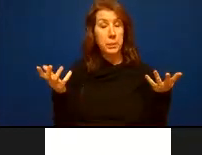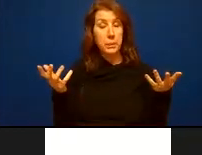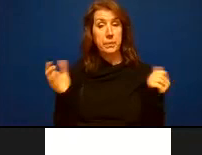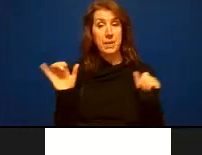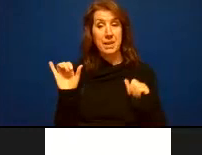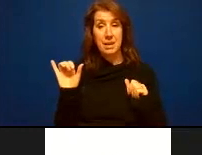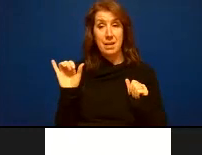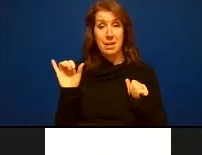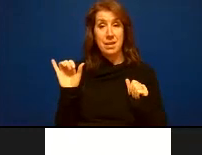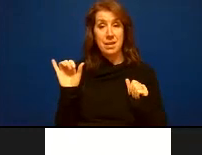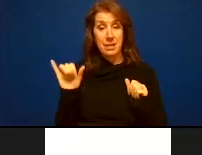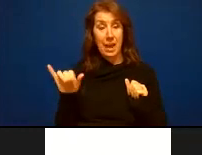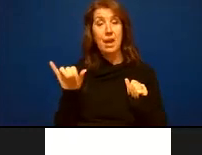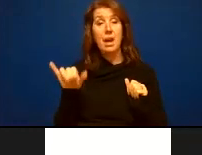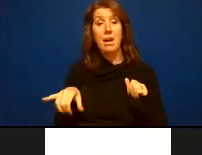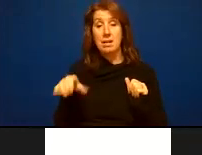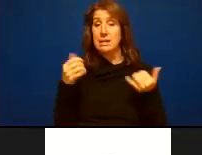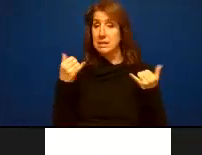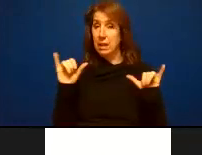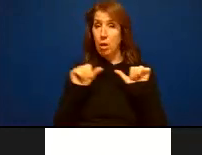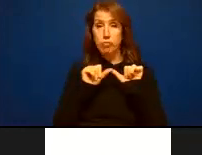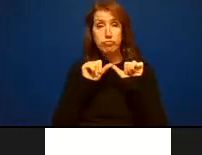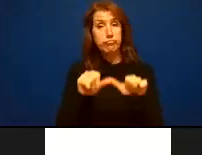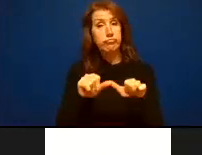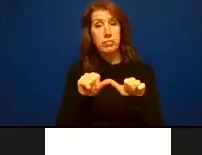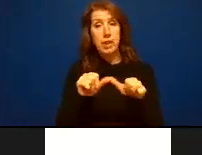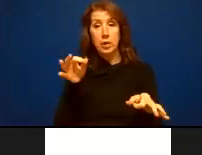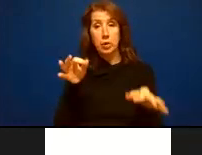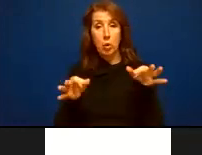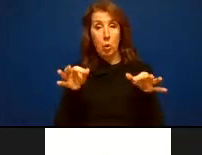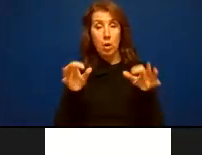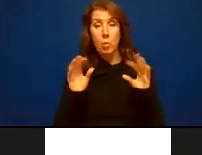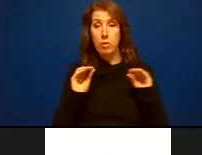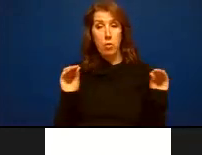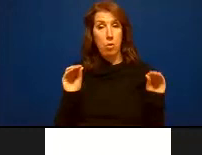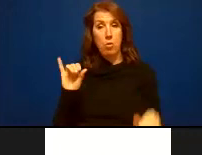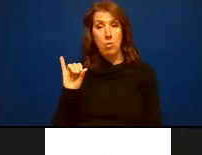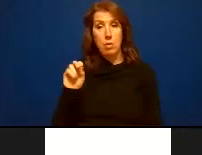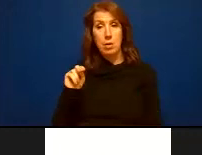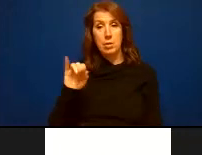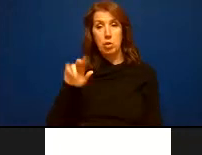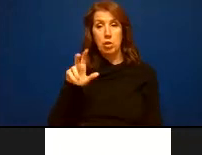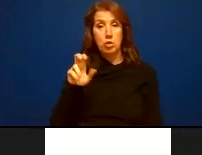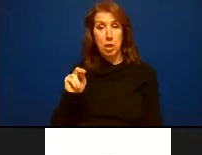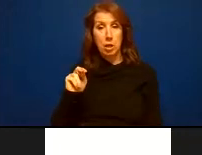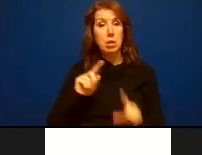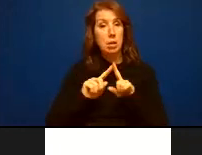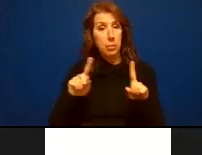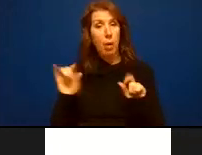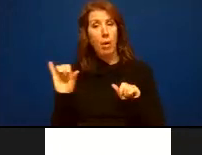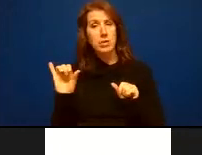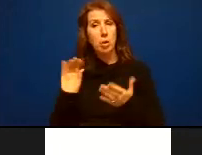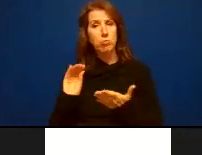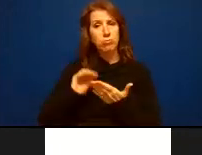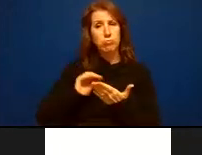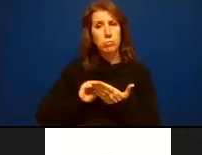that, they're still moving forward without the preliminary injunction, but they have Olmstead claims as well.